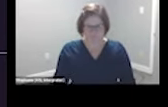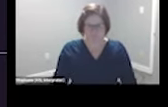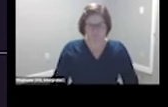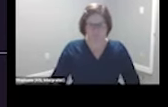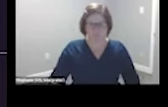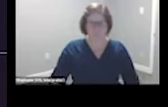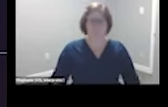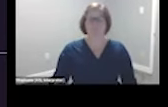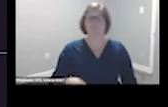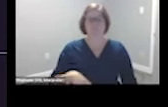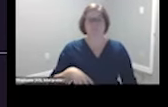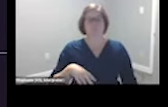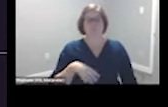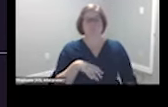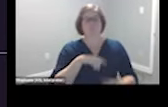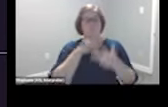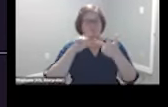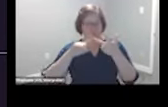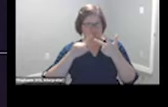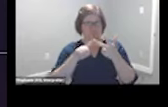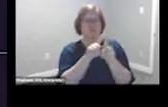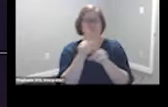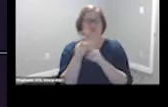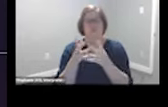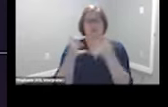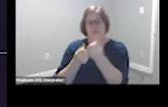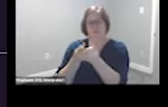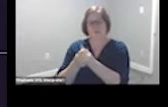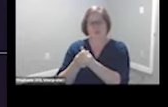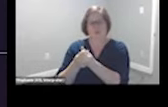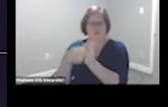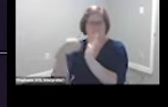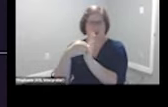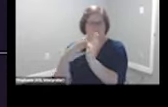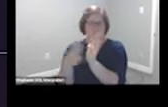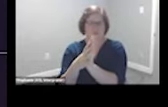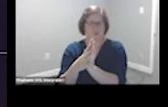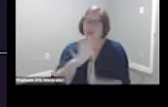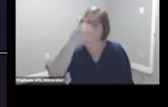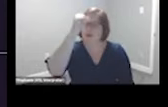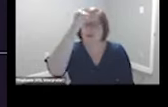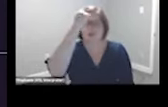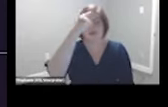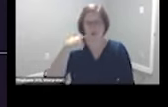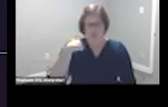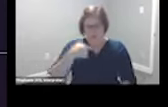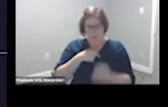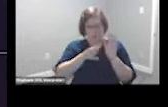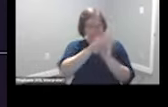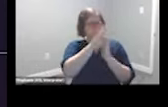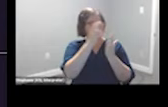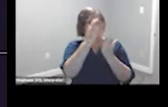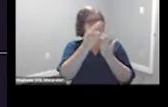those lesson plans, we also provided a whole lot of supporting documentation, because as I said at the start, we can't just develop resources and expect people to